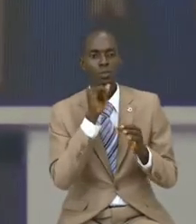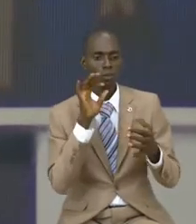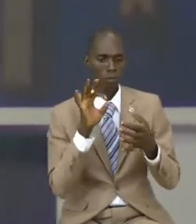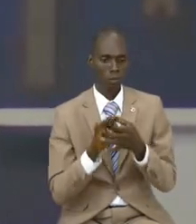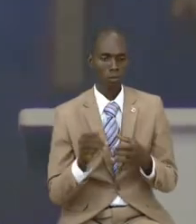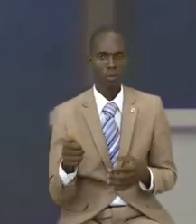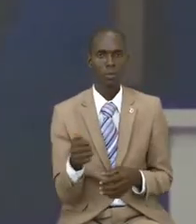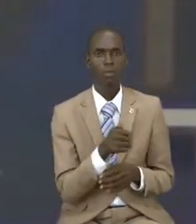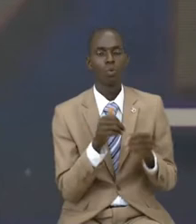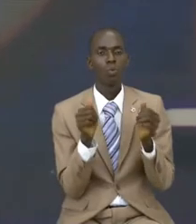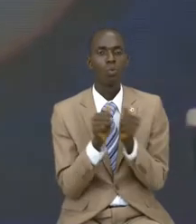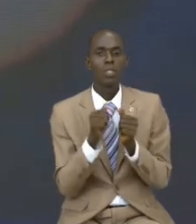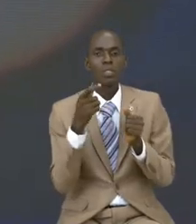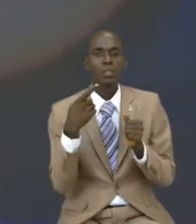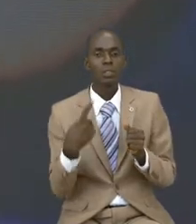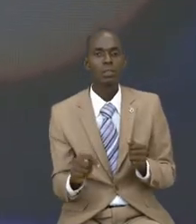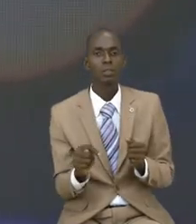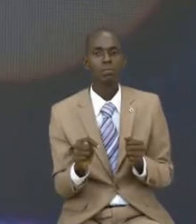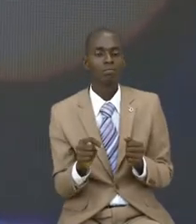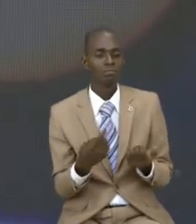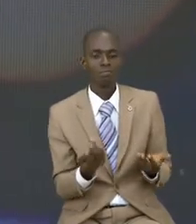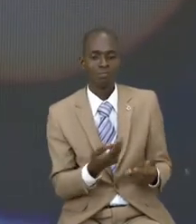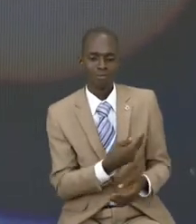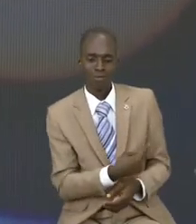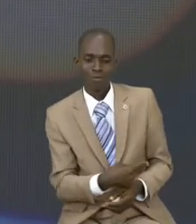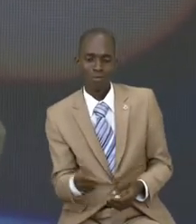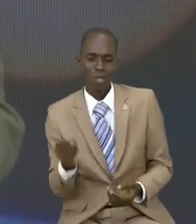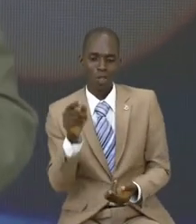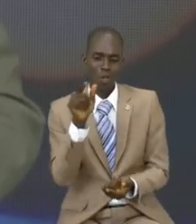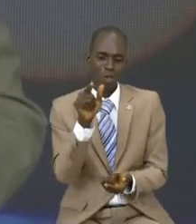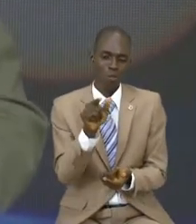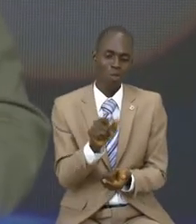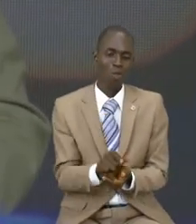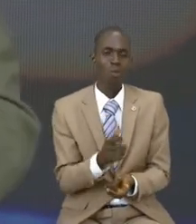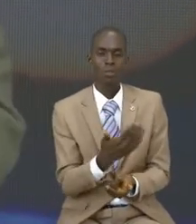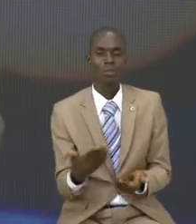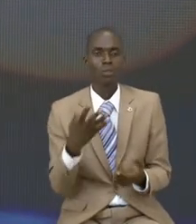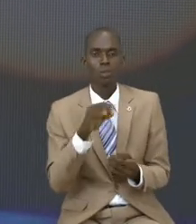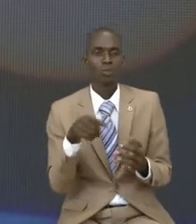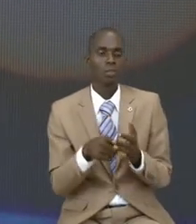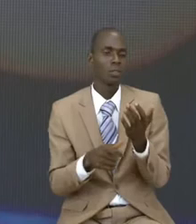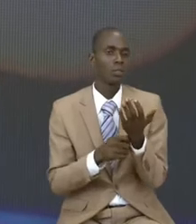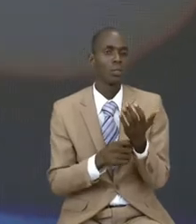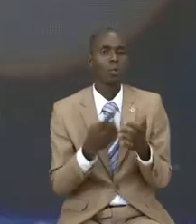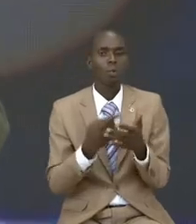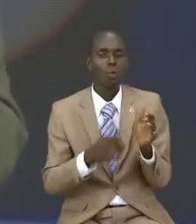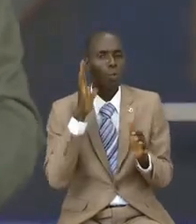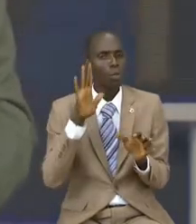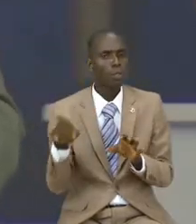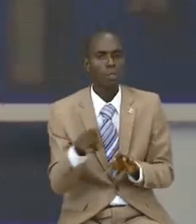themselves with the riffraffs and the things of the flesh. What do? Number